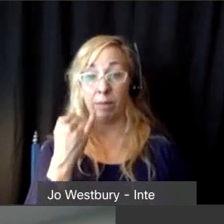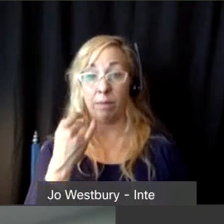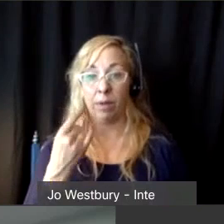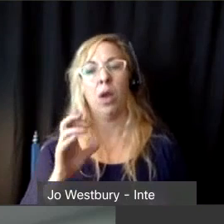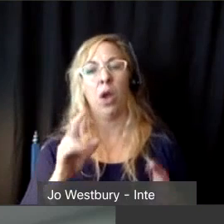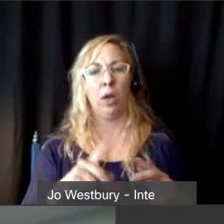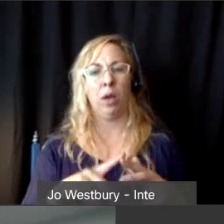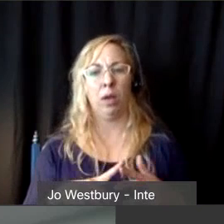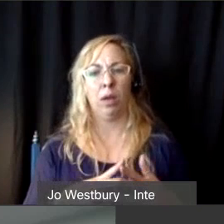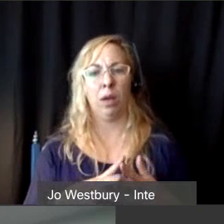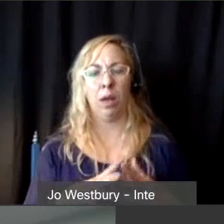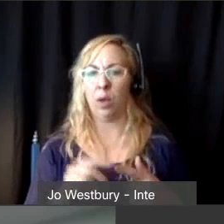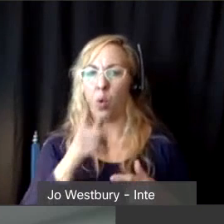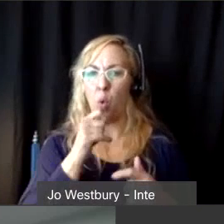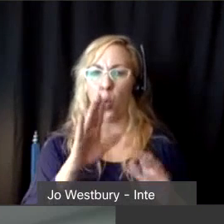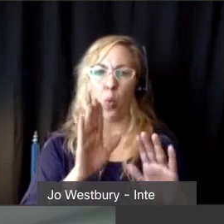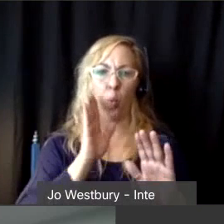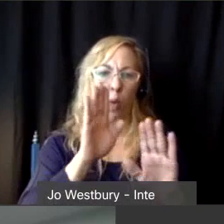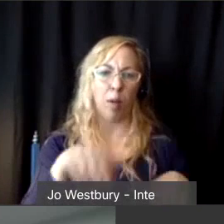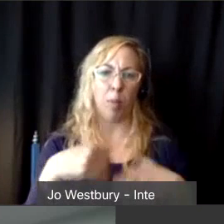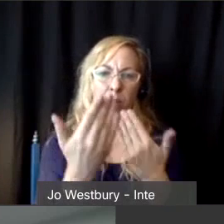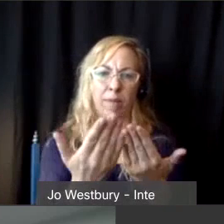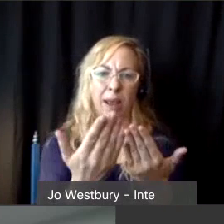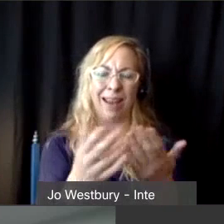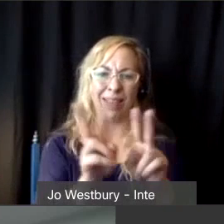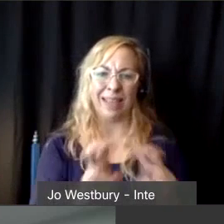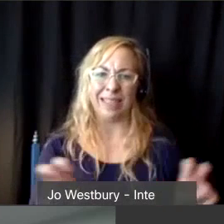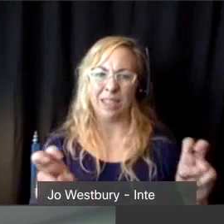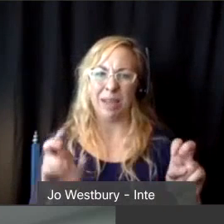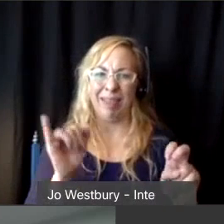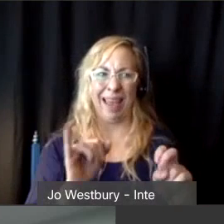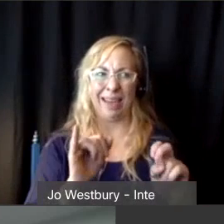the purview of the assessment provider, but